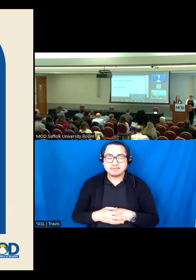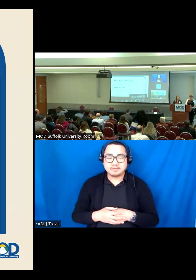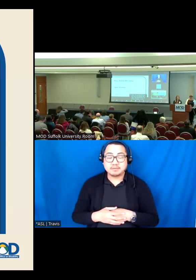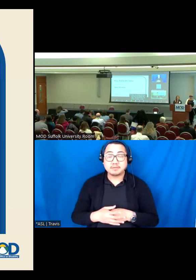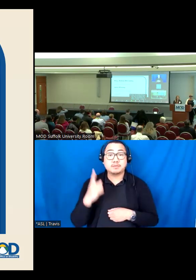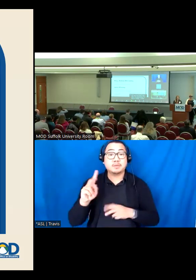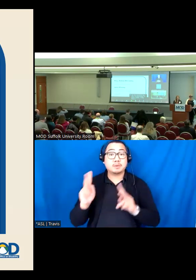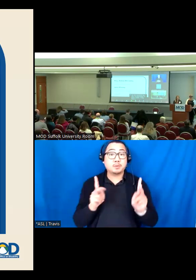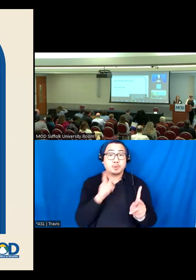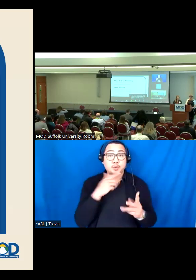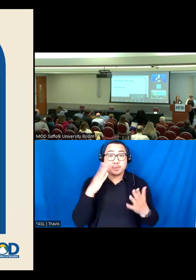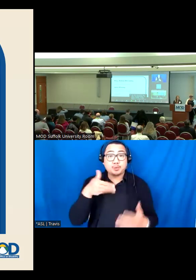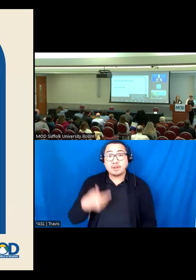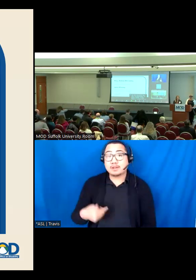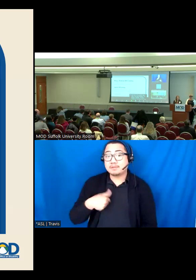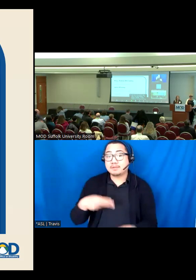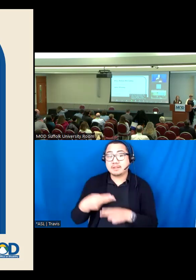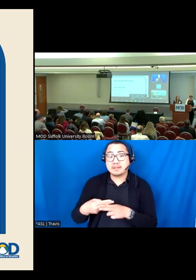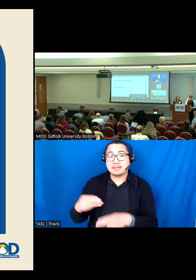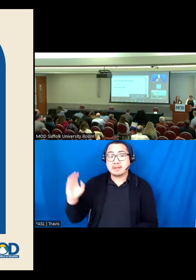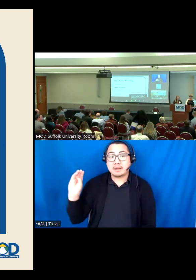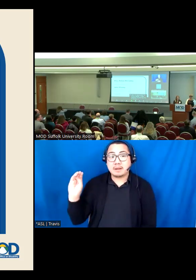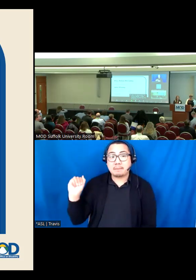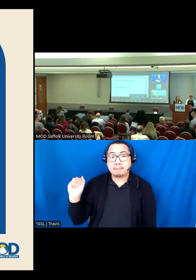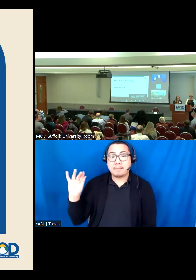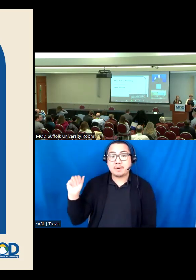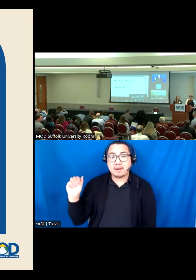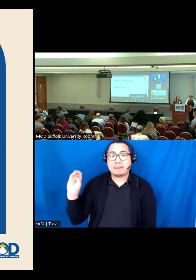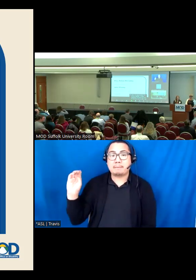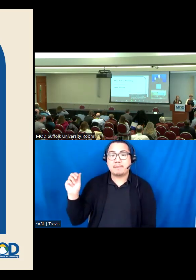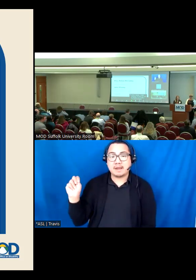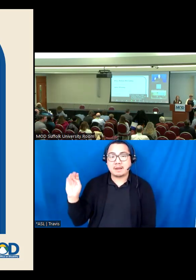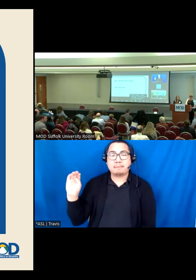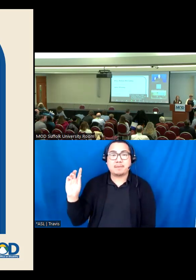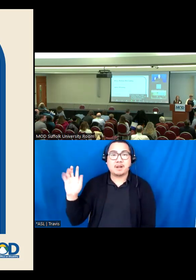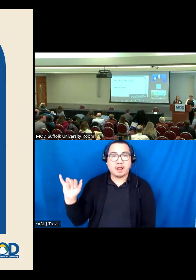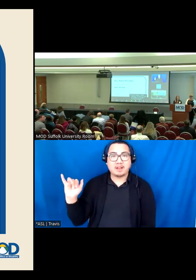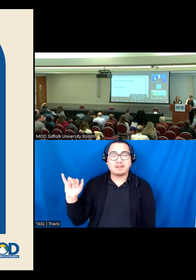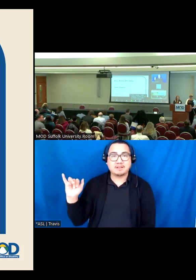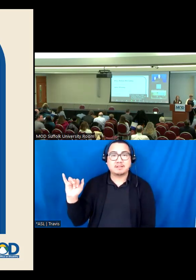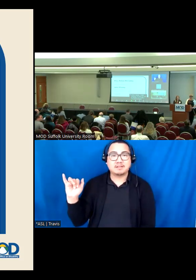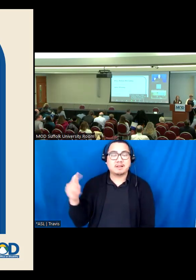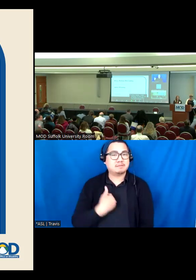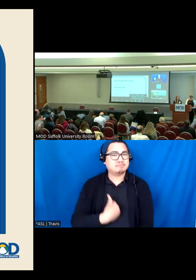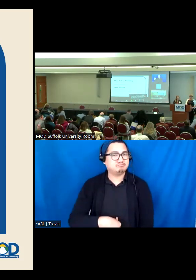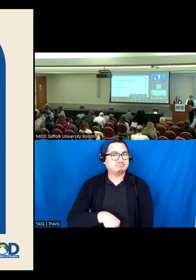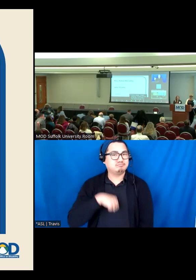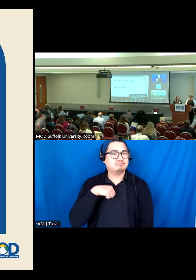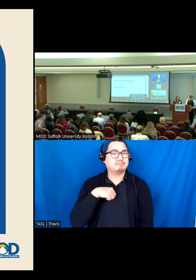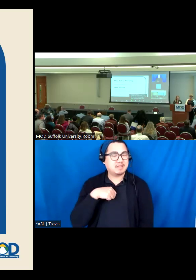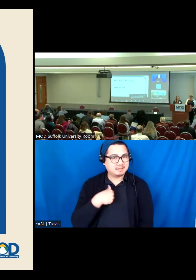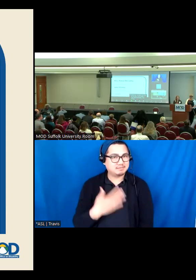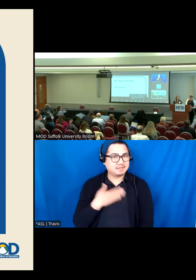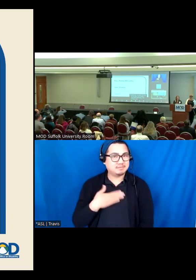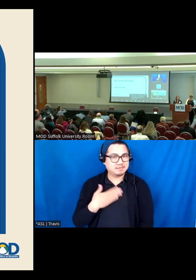you that do not know me, my name is Mary Mahon McCauley, and I am very proud and happy to be